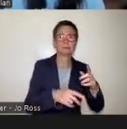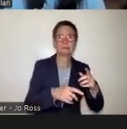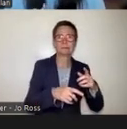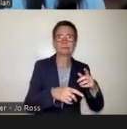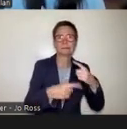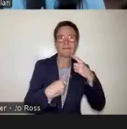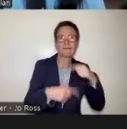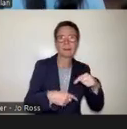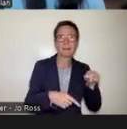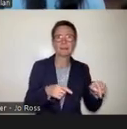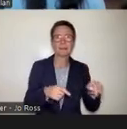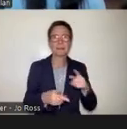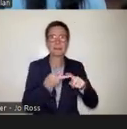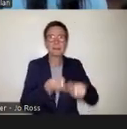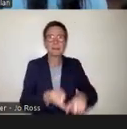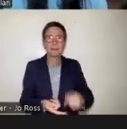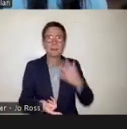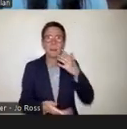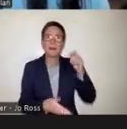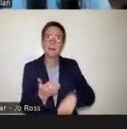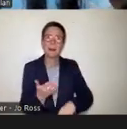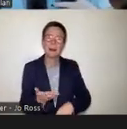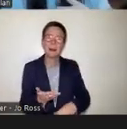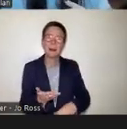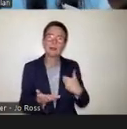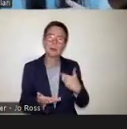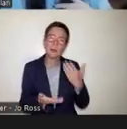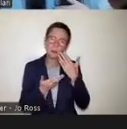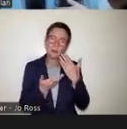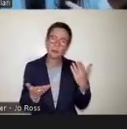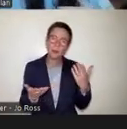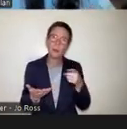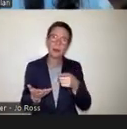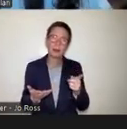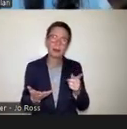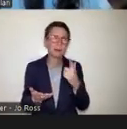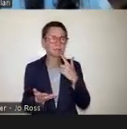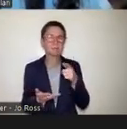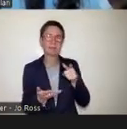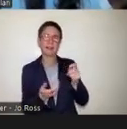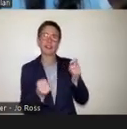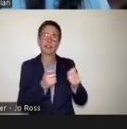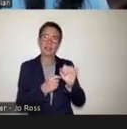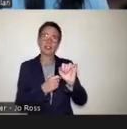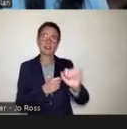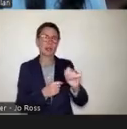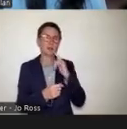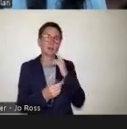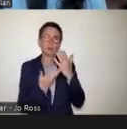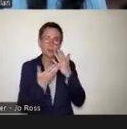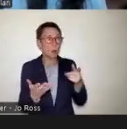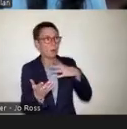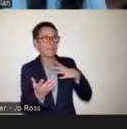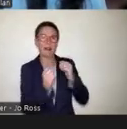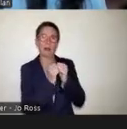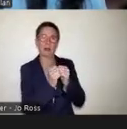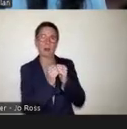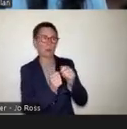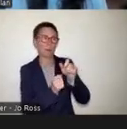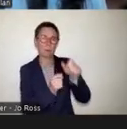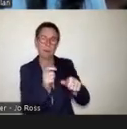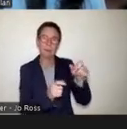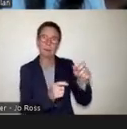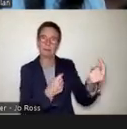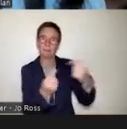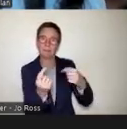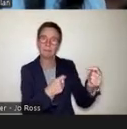showing people that, we value what you want and what we want you to visit as much as possible. And that's